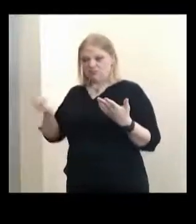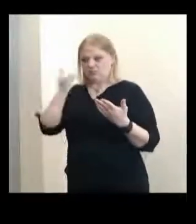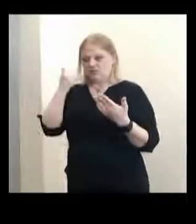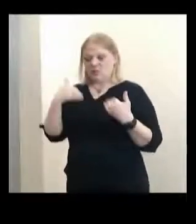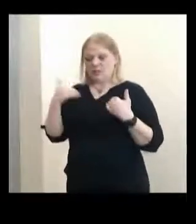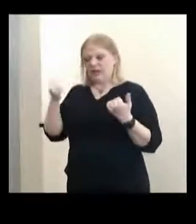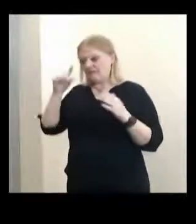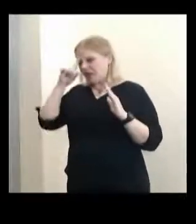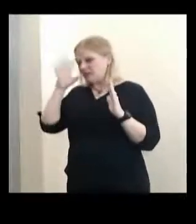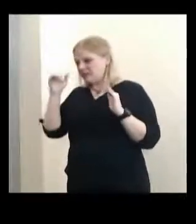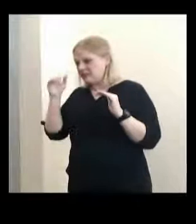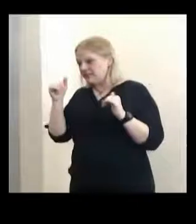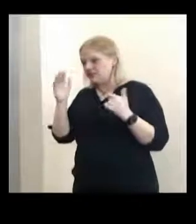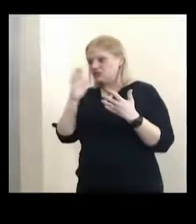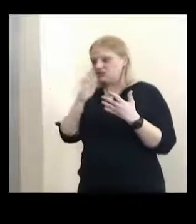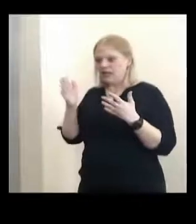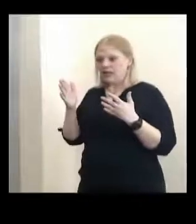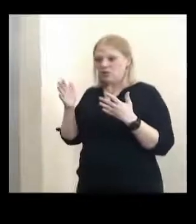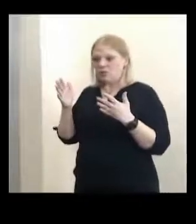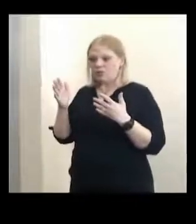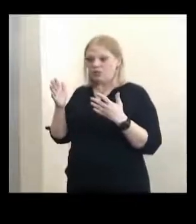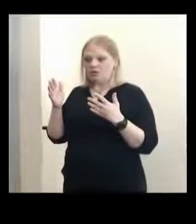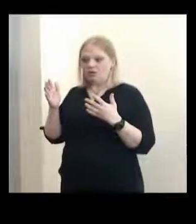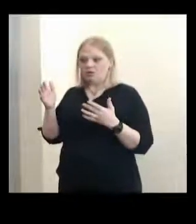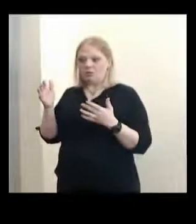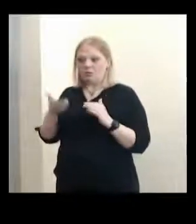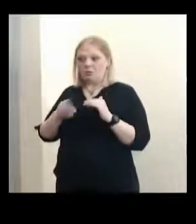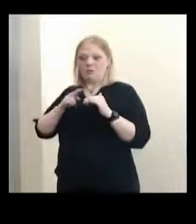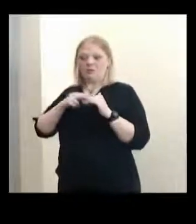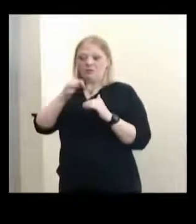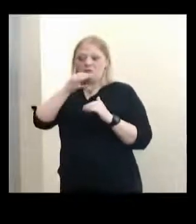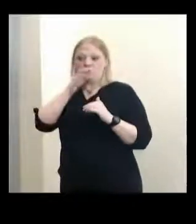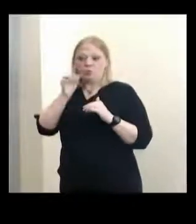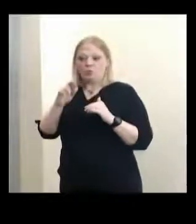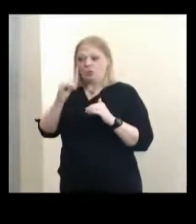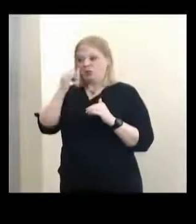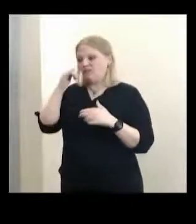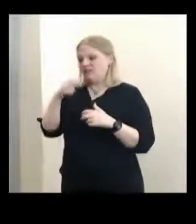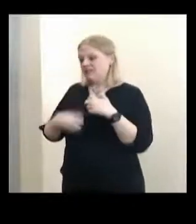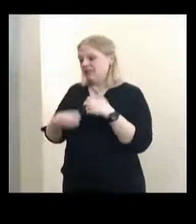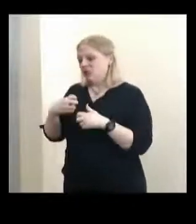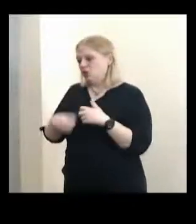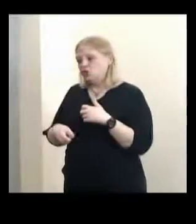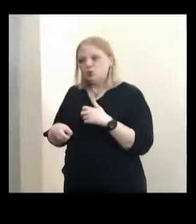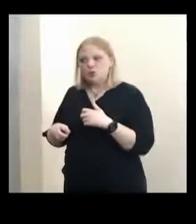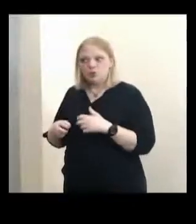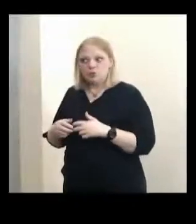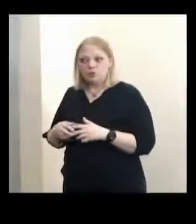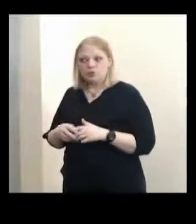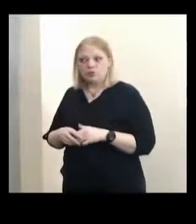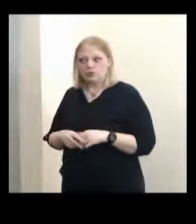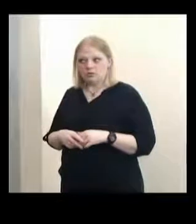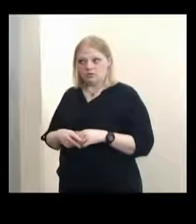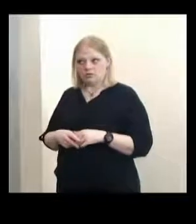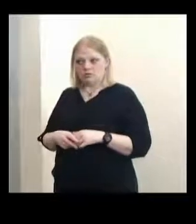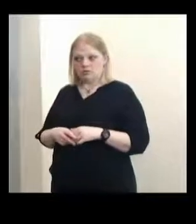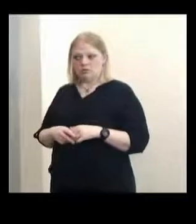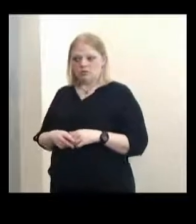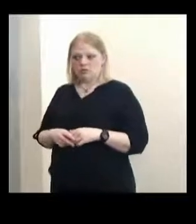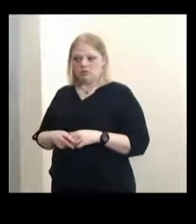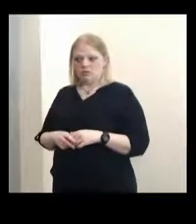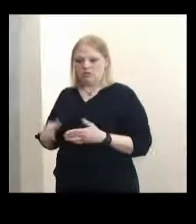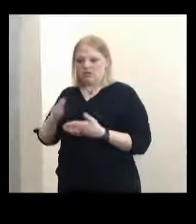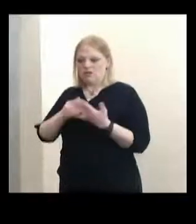expectation that this is going to loosen up soon, and whether this might be an issue of some